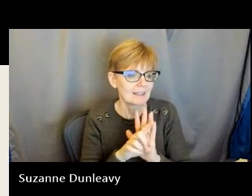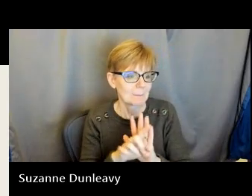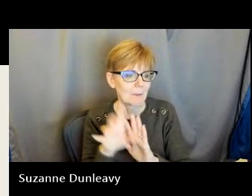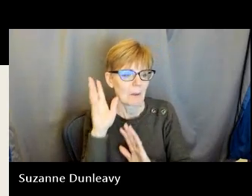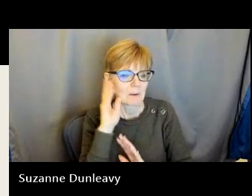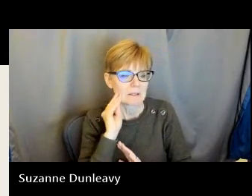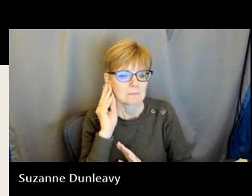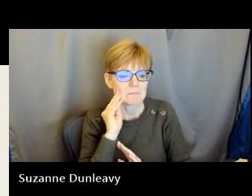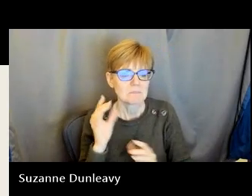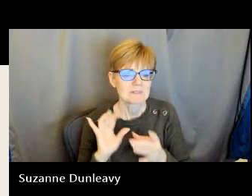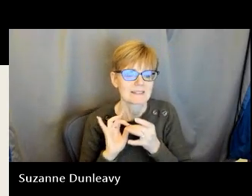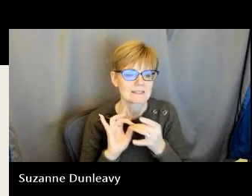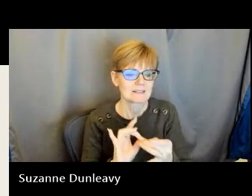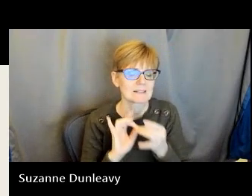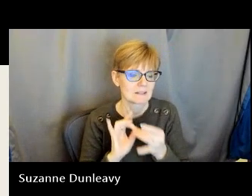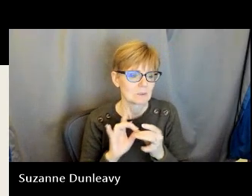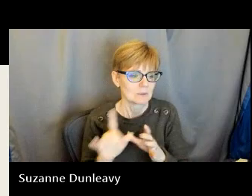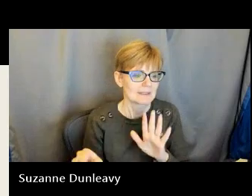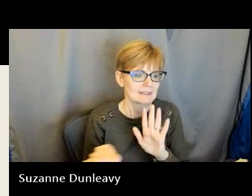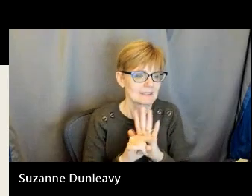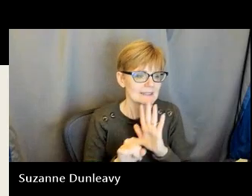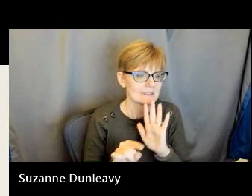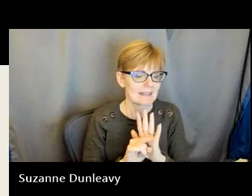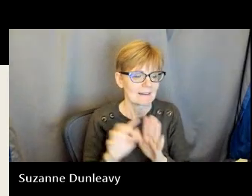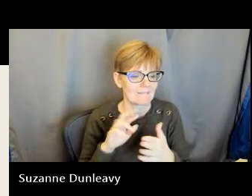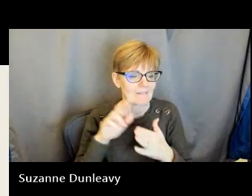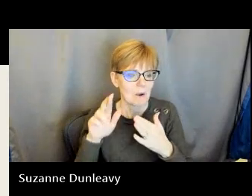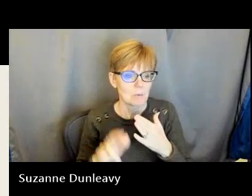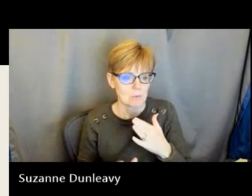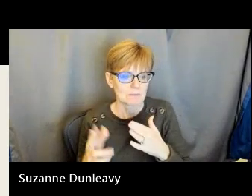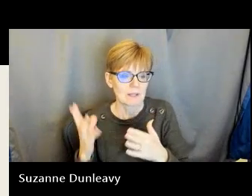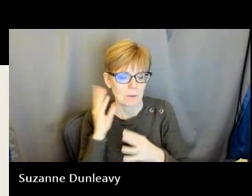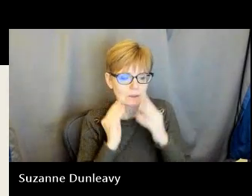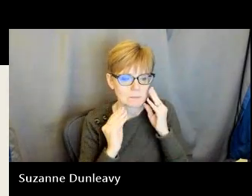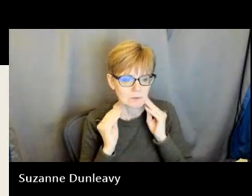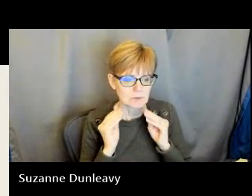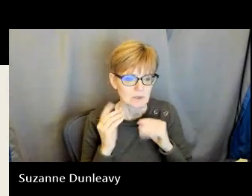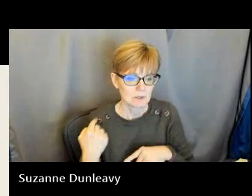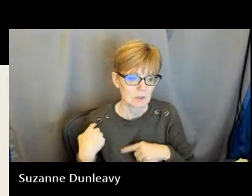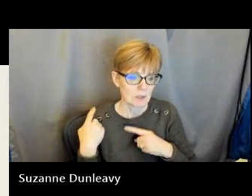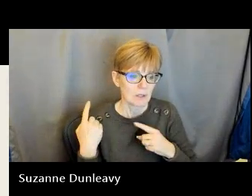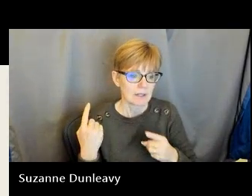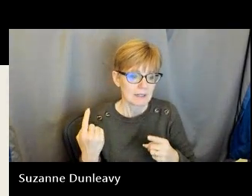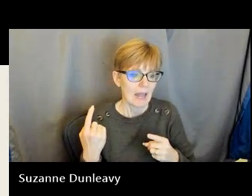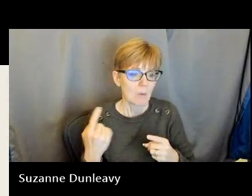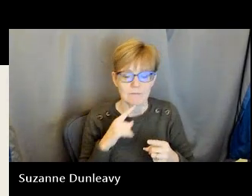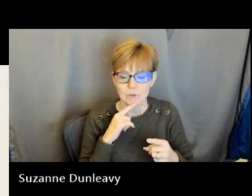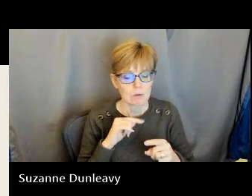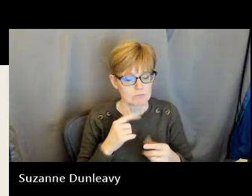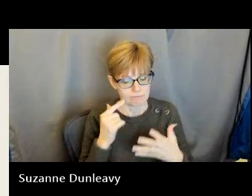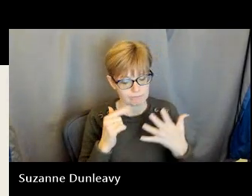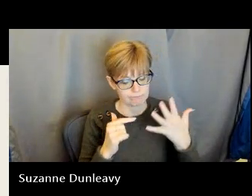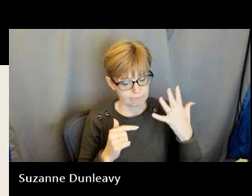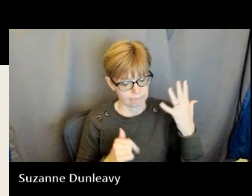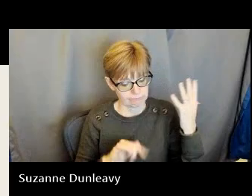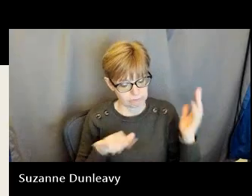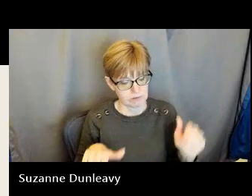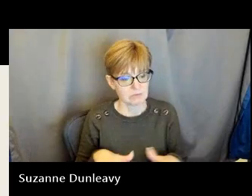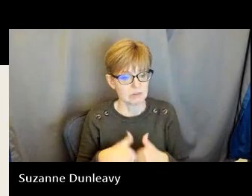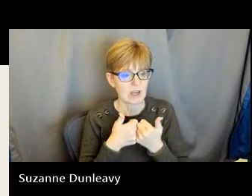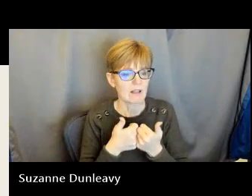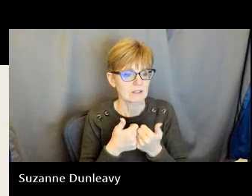challenges. I've talked a lot about some of the difficulties, and I want to now move towards the end of this talk to how do we get